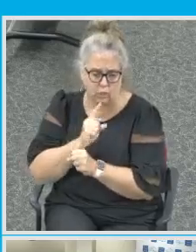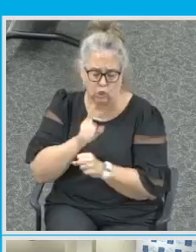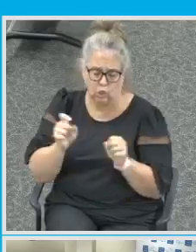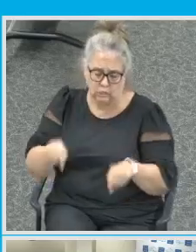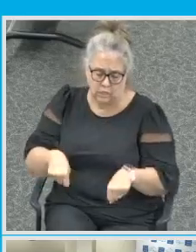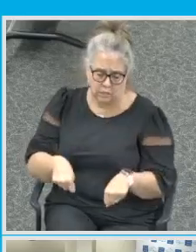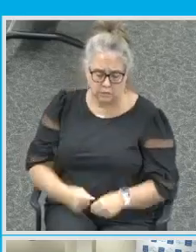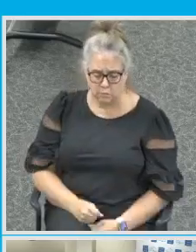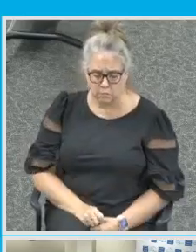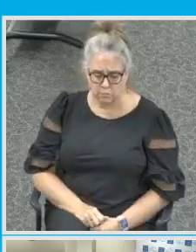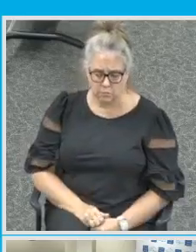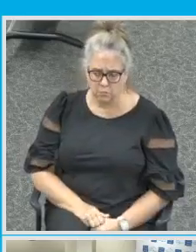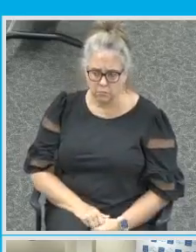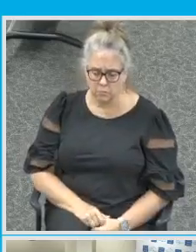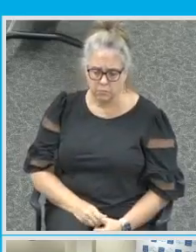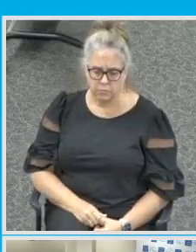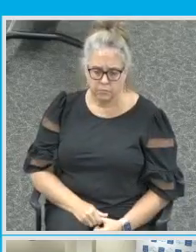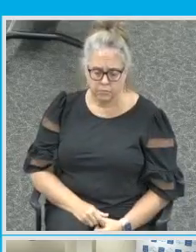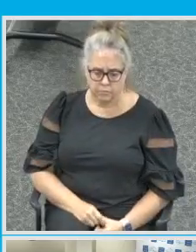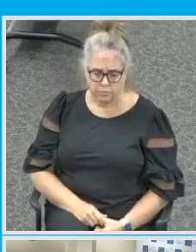Okay. Budget presentation.